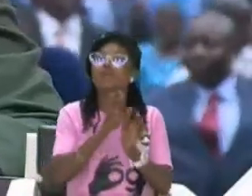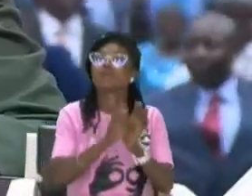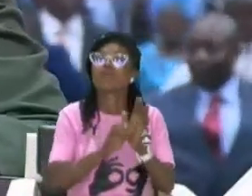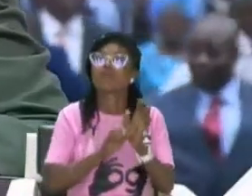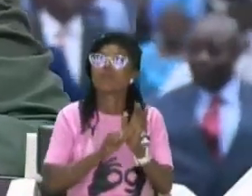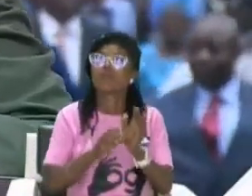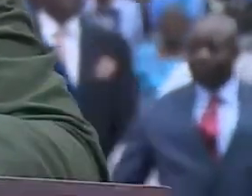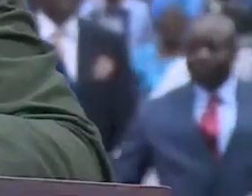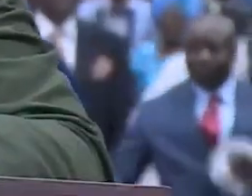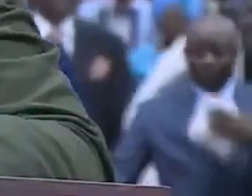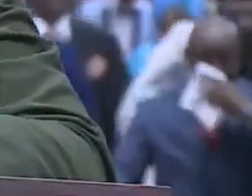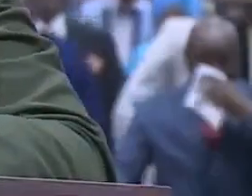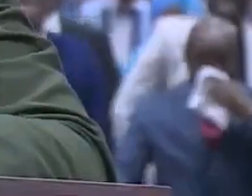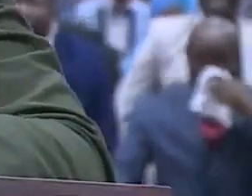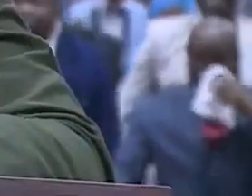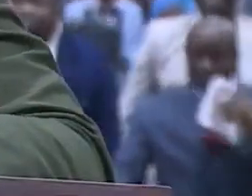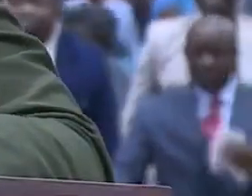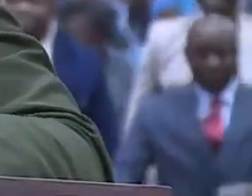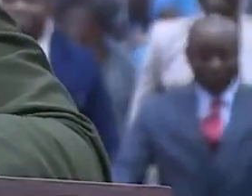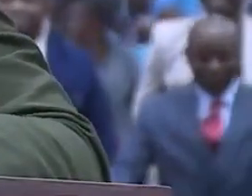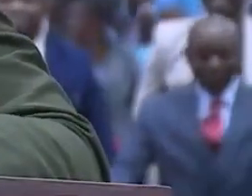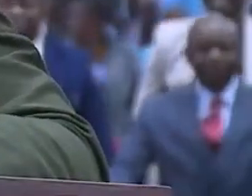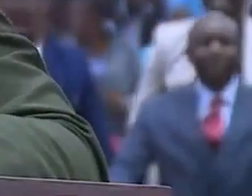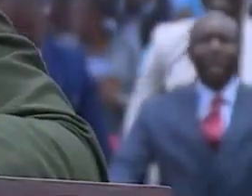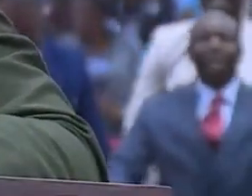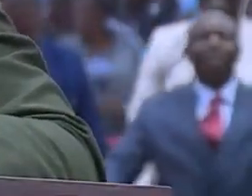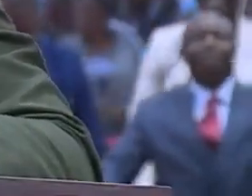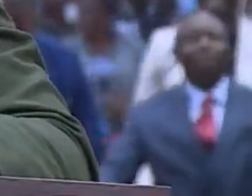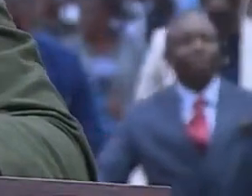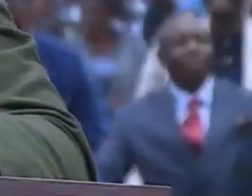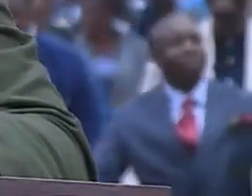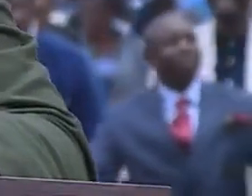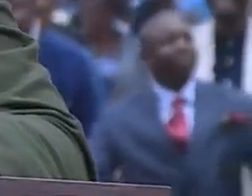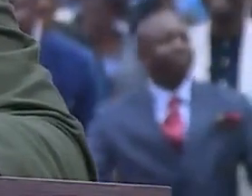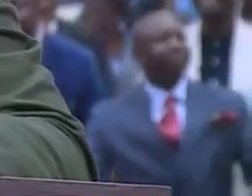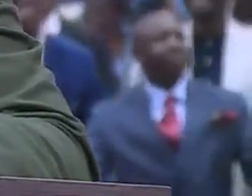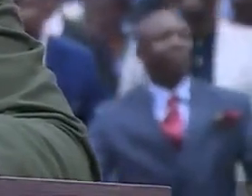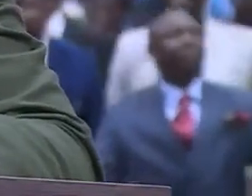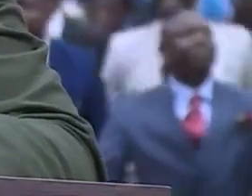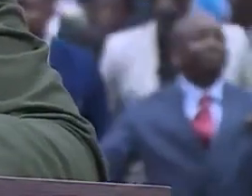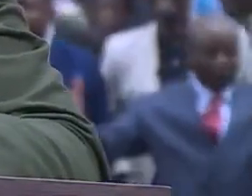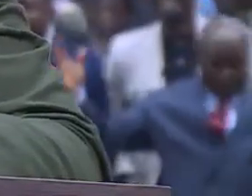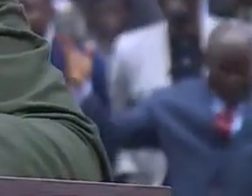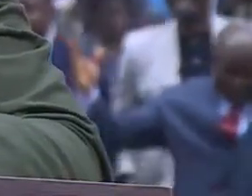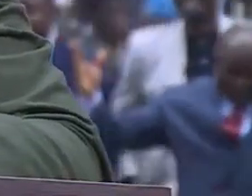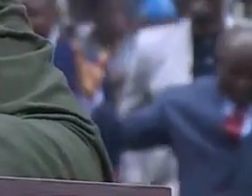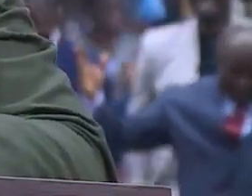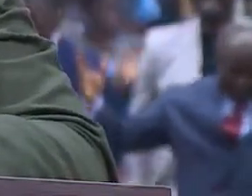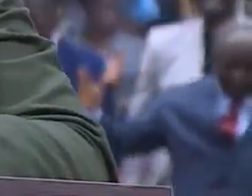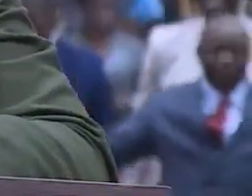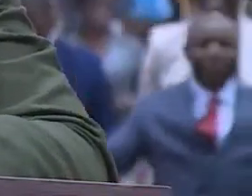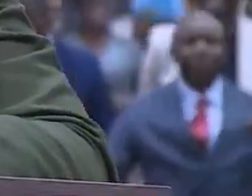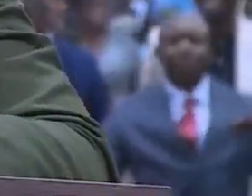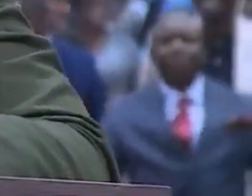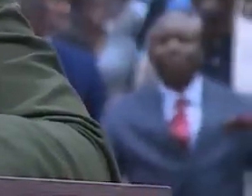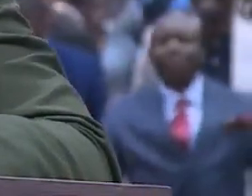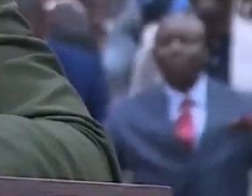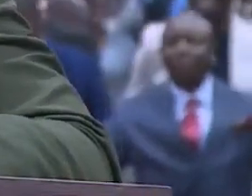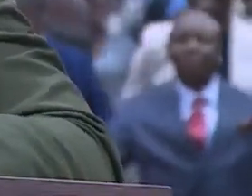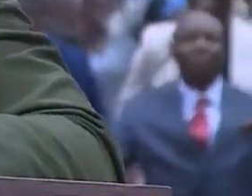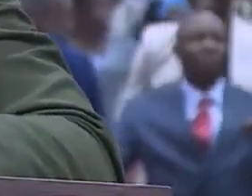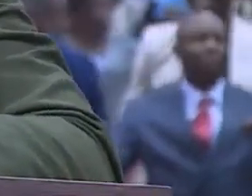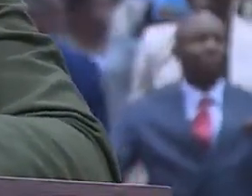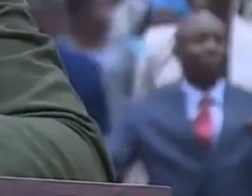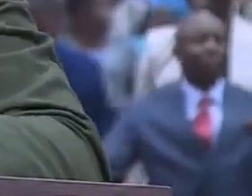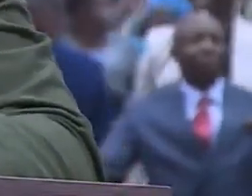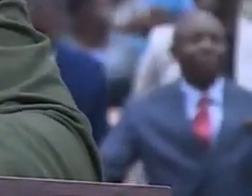to imagine that these testimonies, they were your personal testimonies. How would